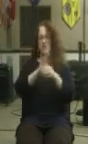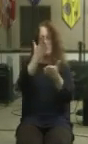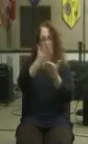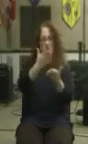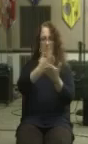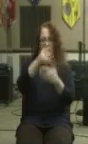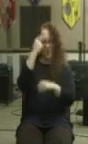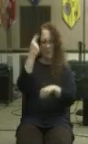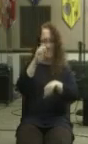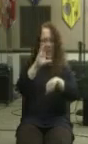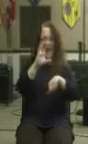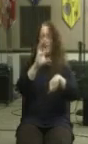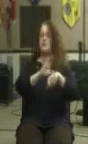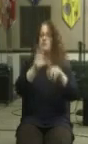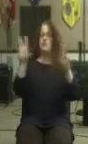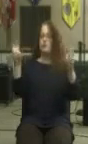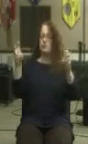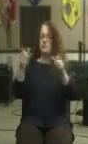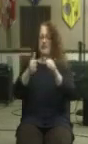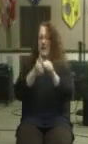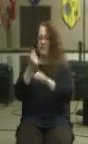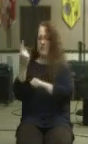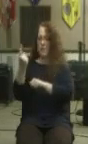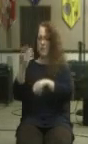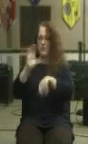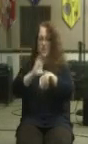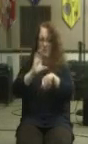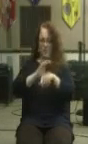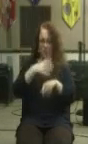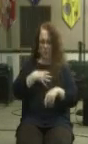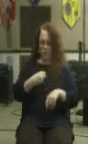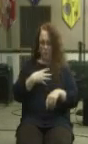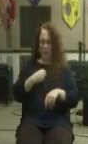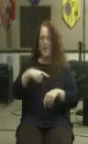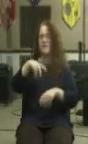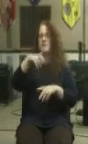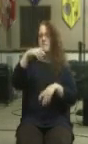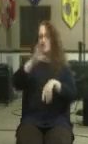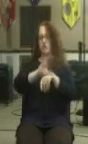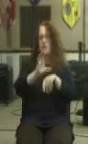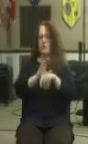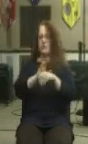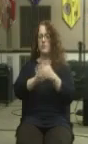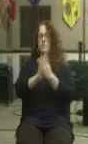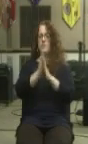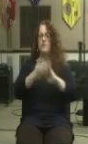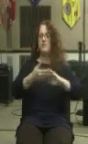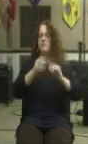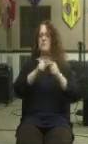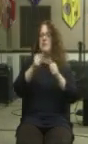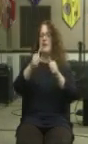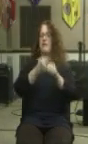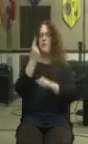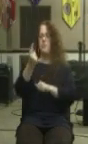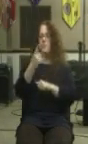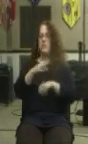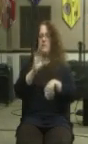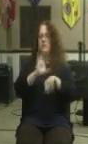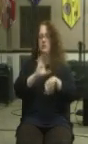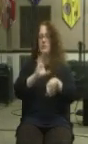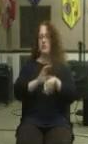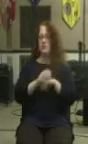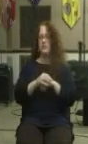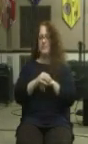If the black church stop being a black church and becomes an everybody church. If the white church stop being a white church and just become an everybody